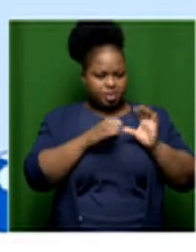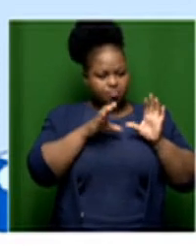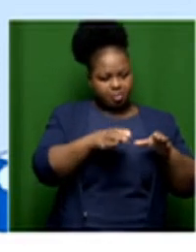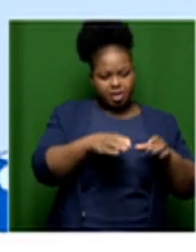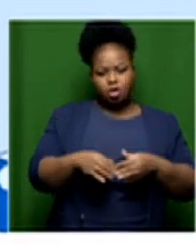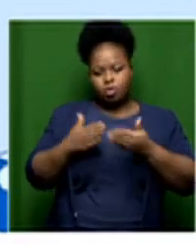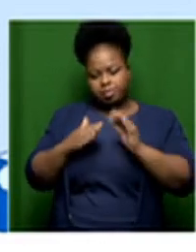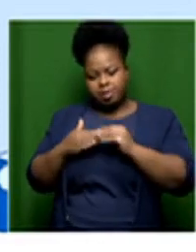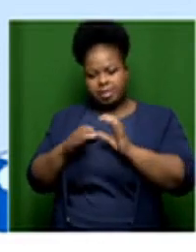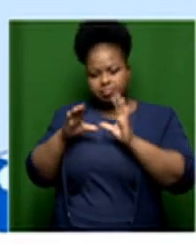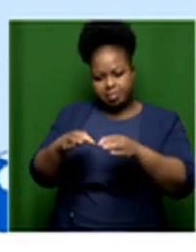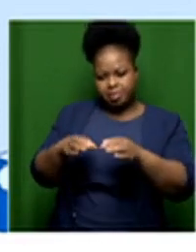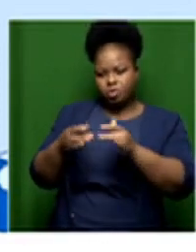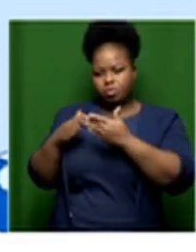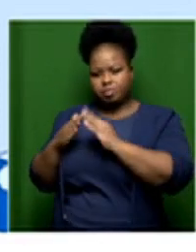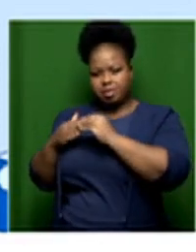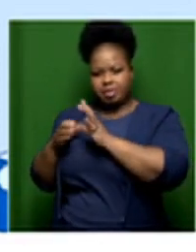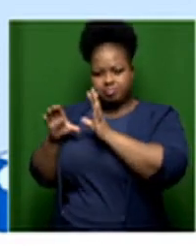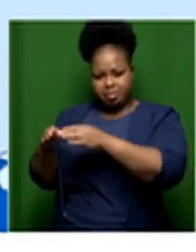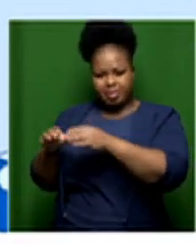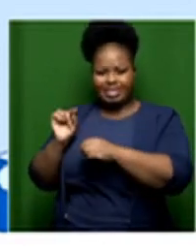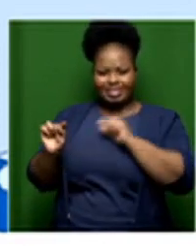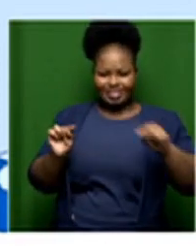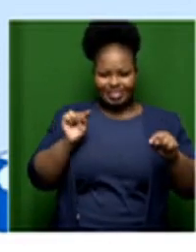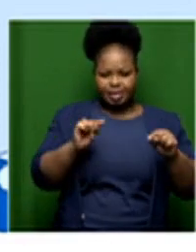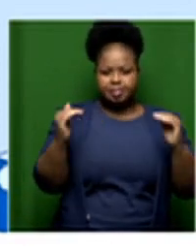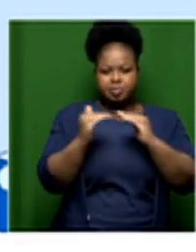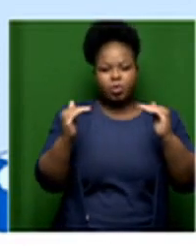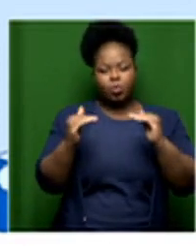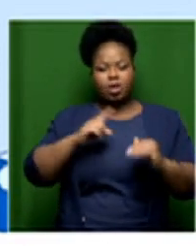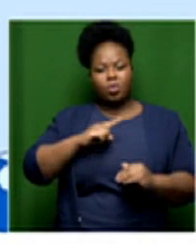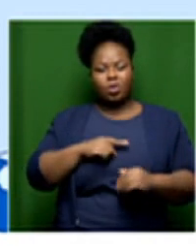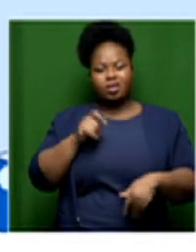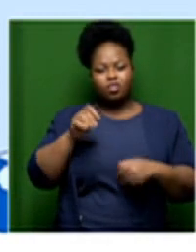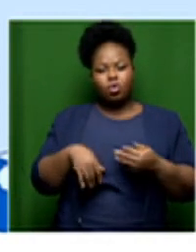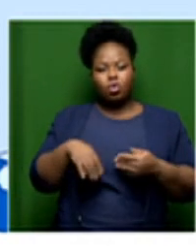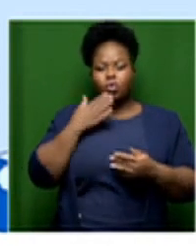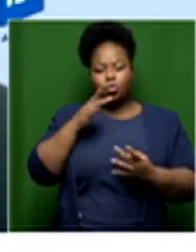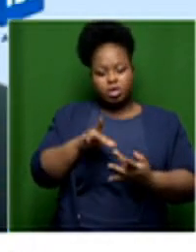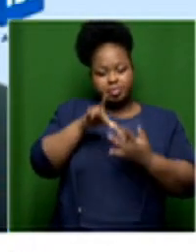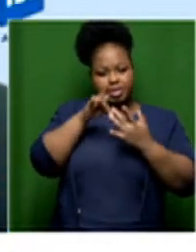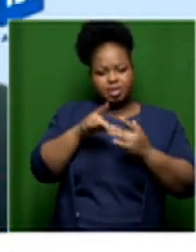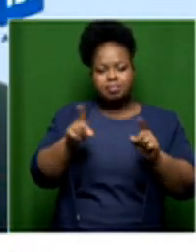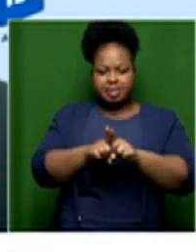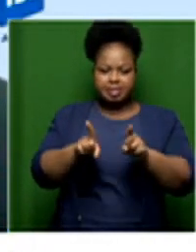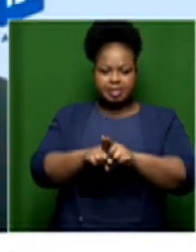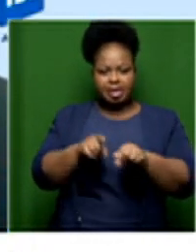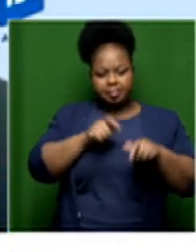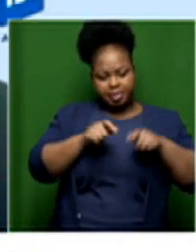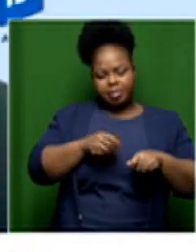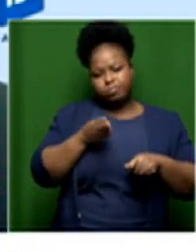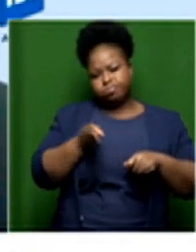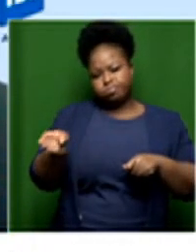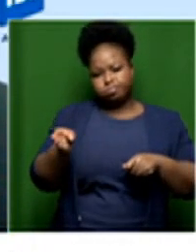specific ward services a reasonable size of the voting population. So during